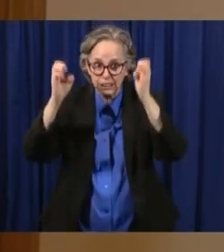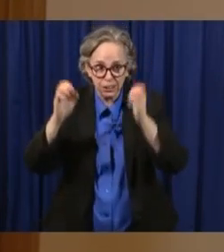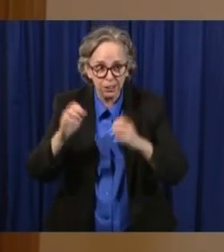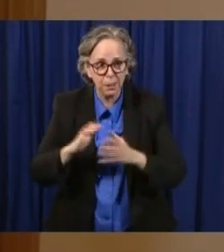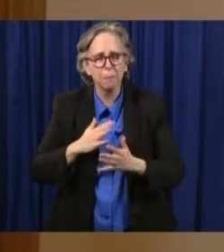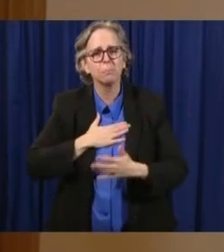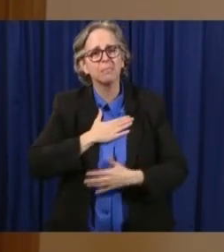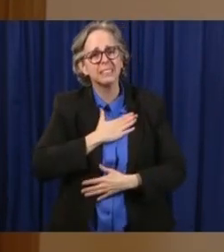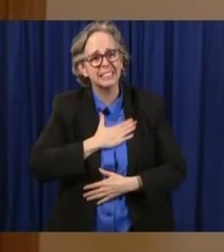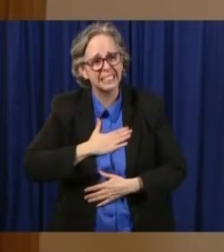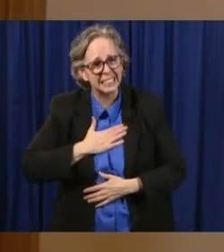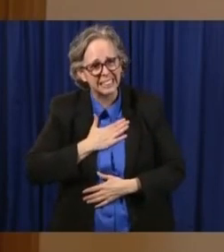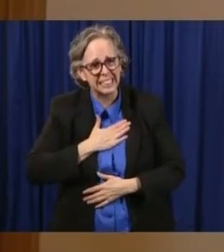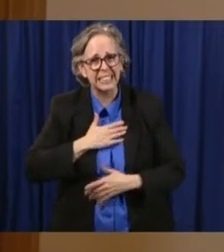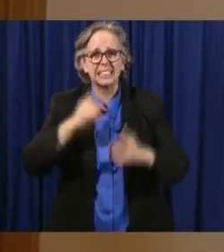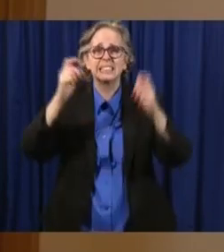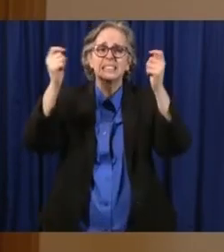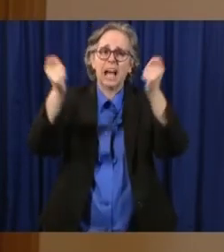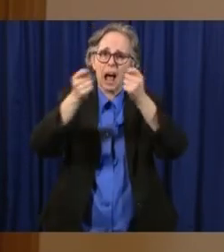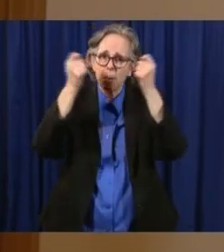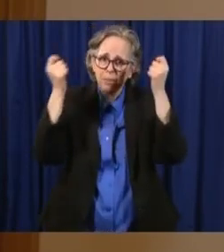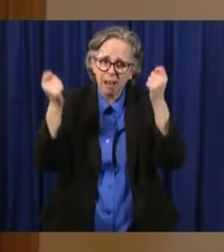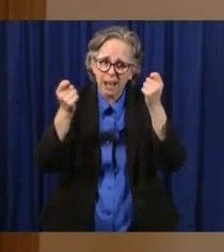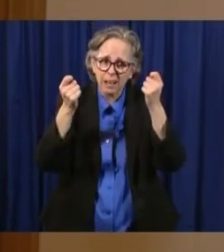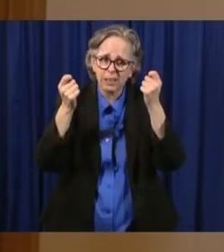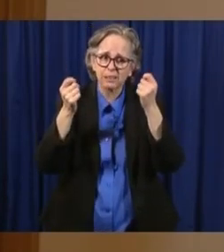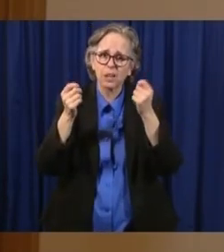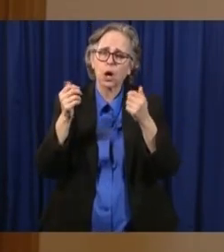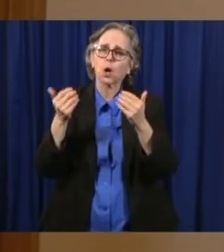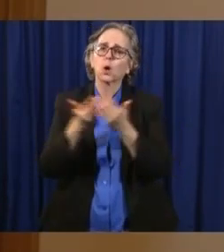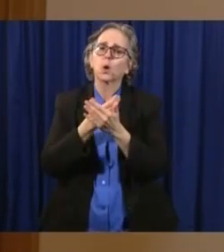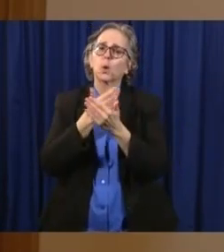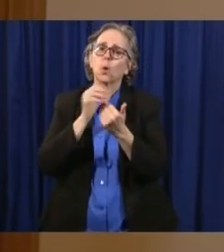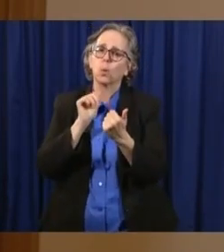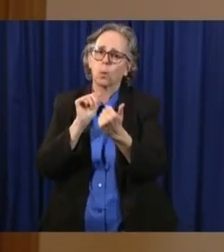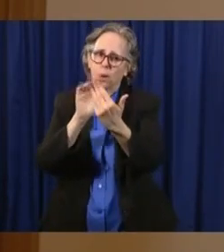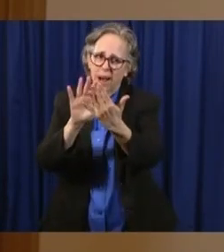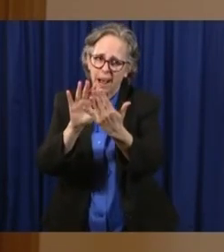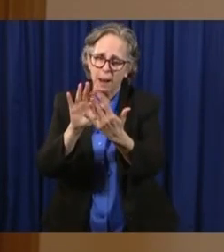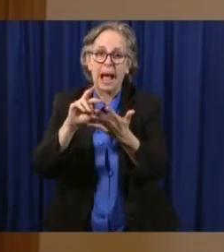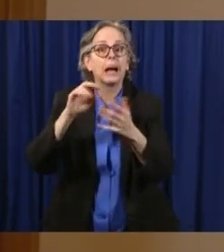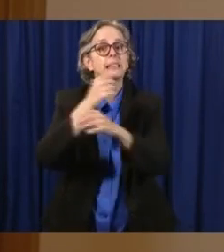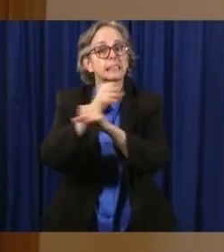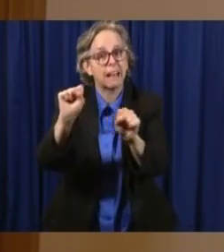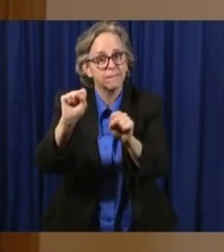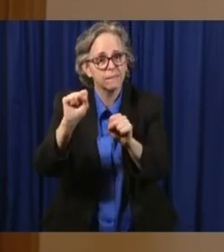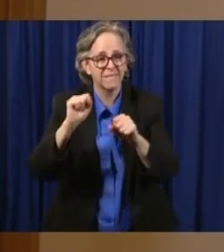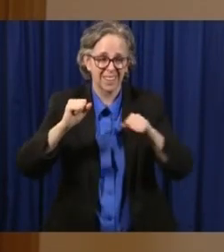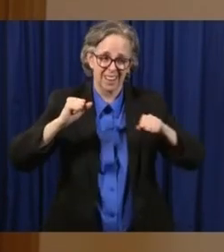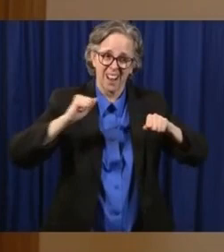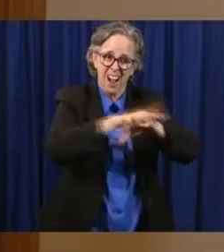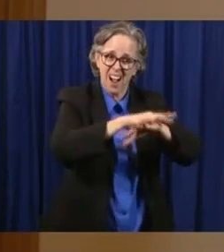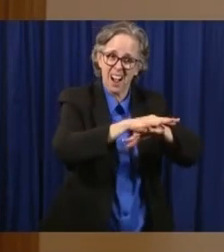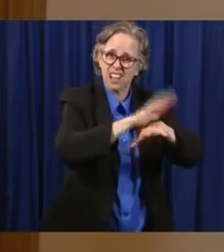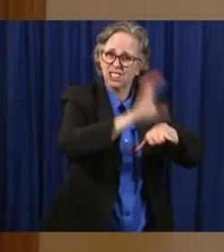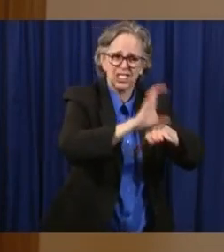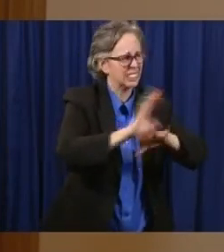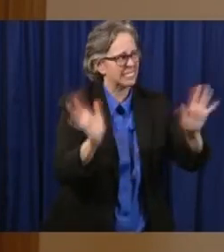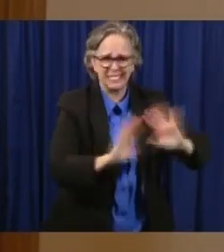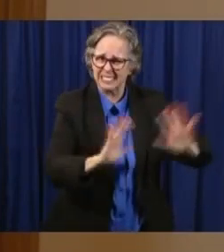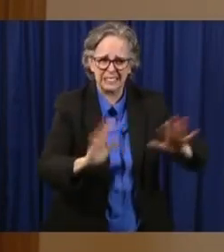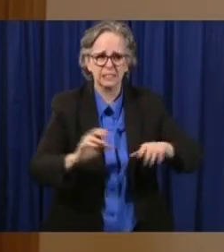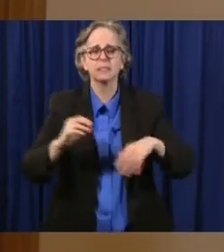do this in a way that keeps us all safe this year. And I feel that we will all be closer than ever. And